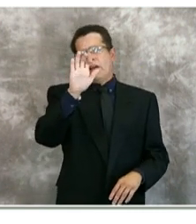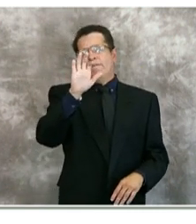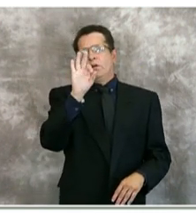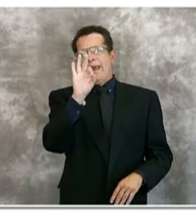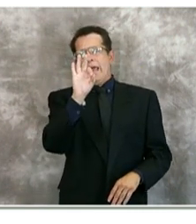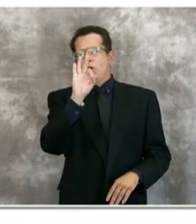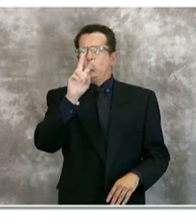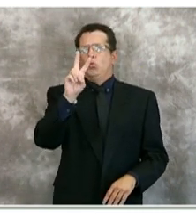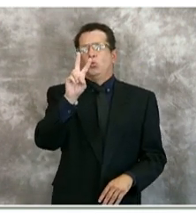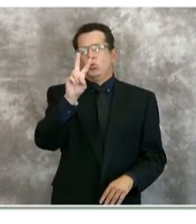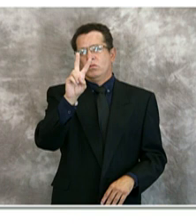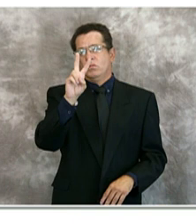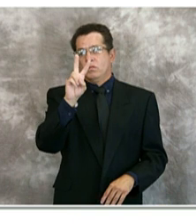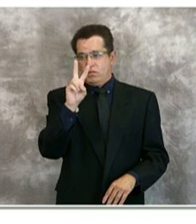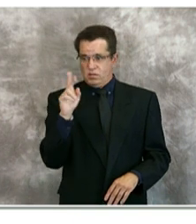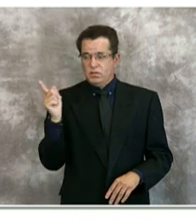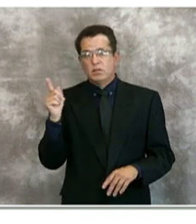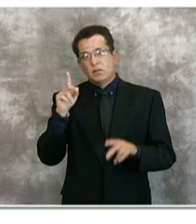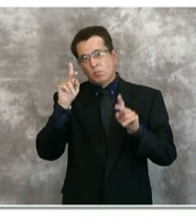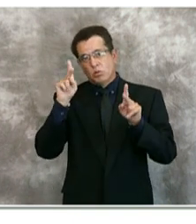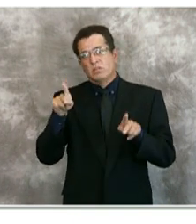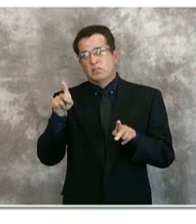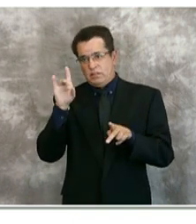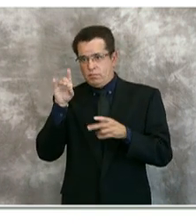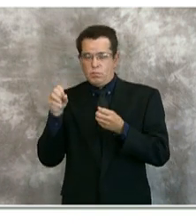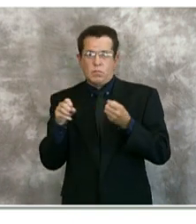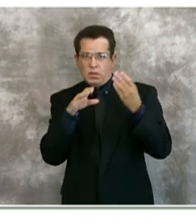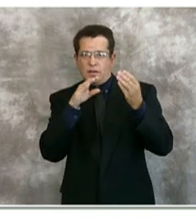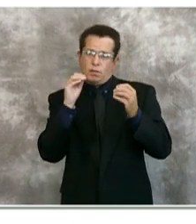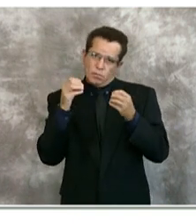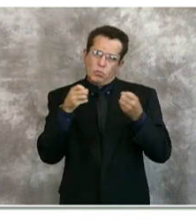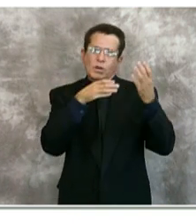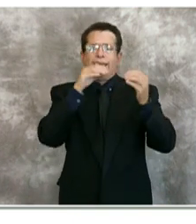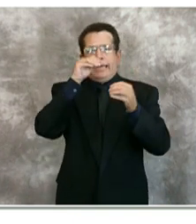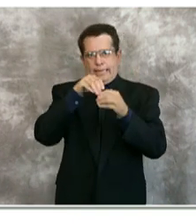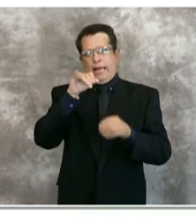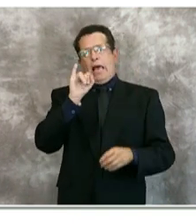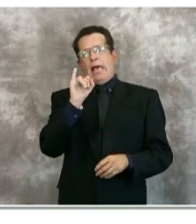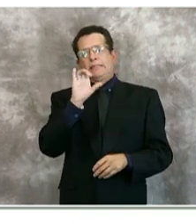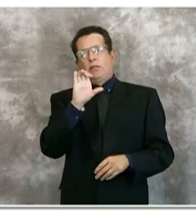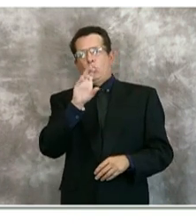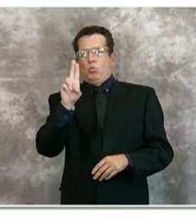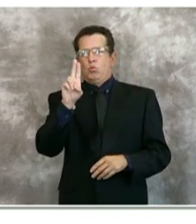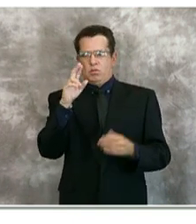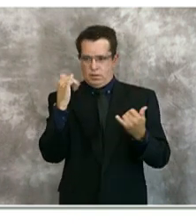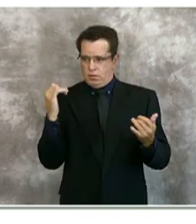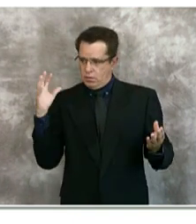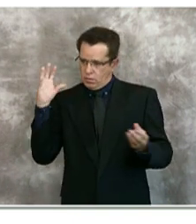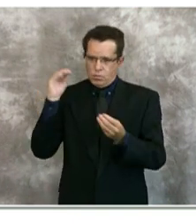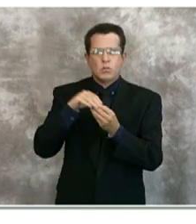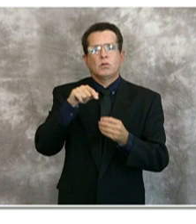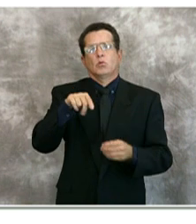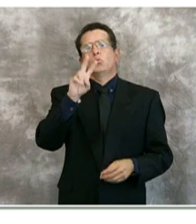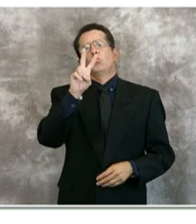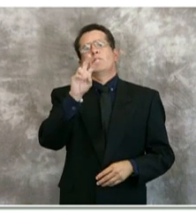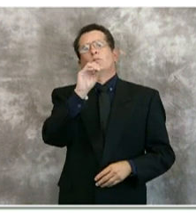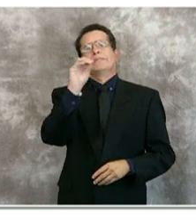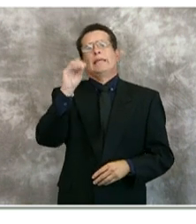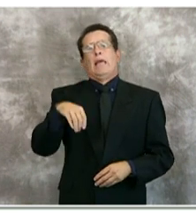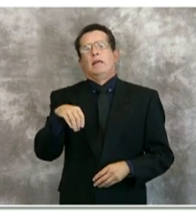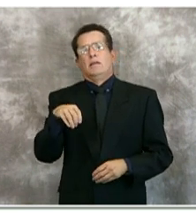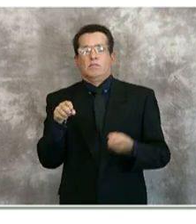592 individuals that have been admitted to the ICU. This number is 2% of the total number of